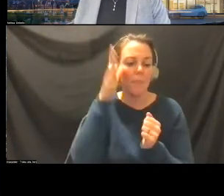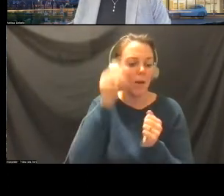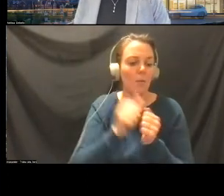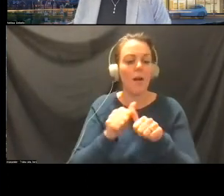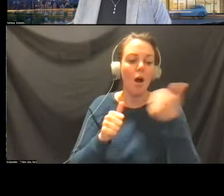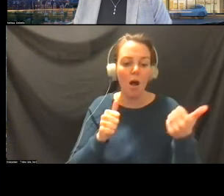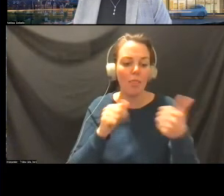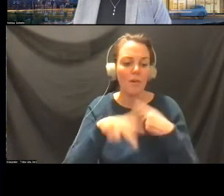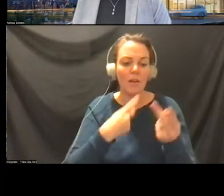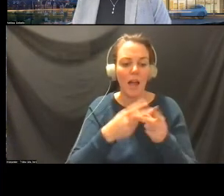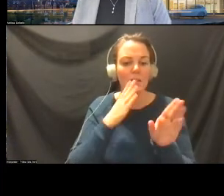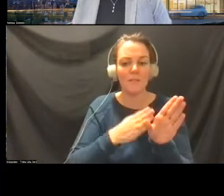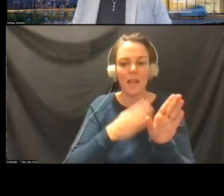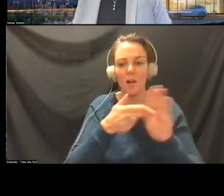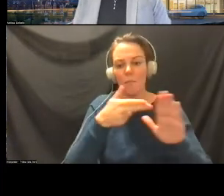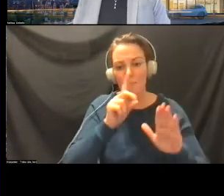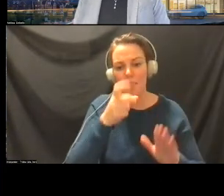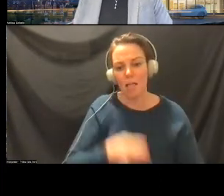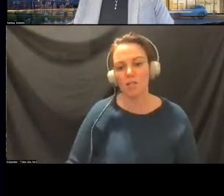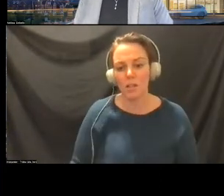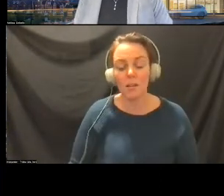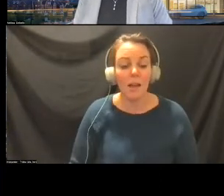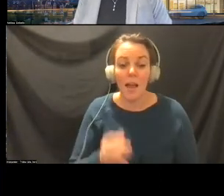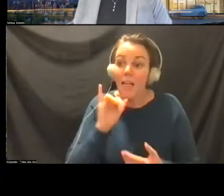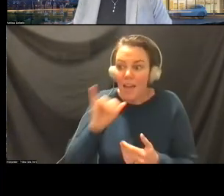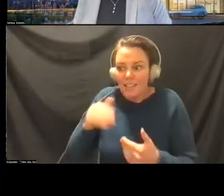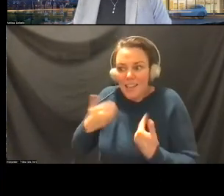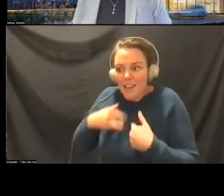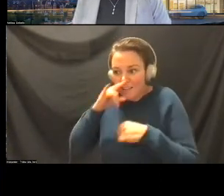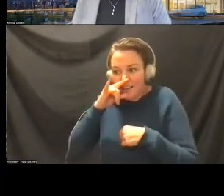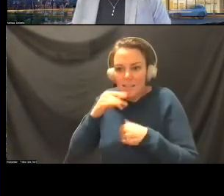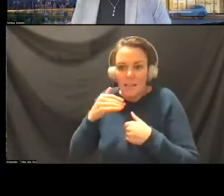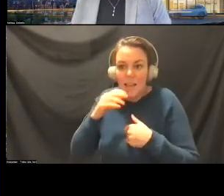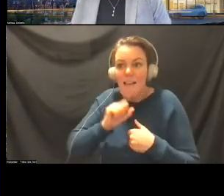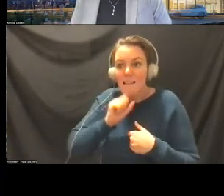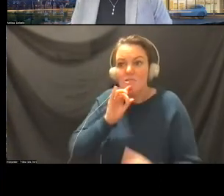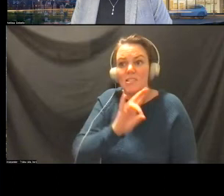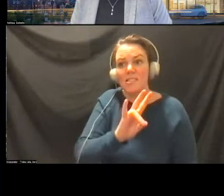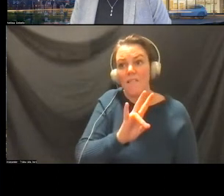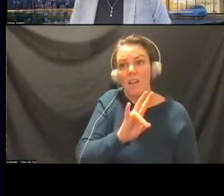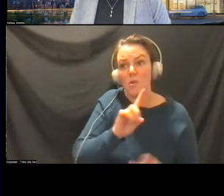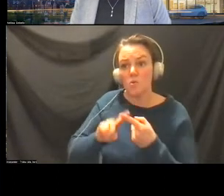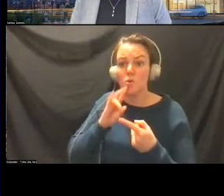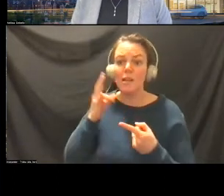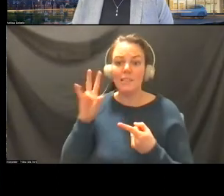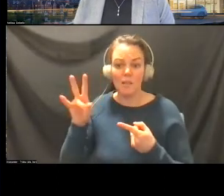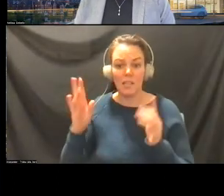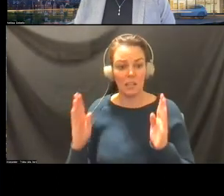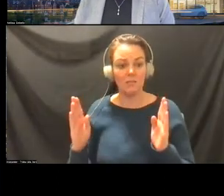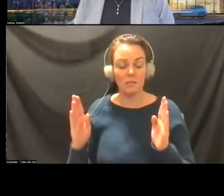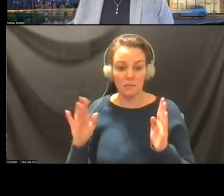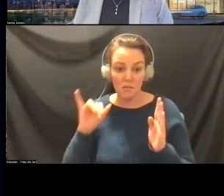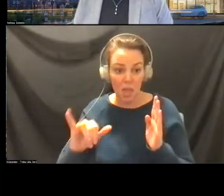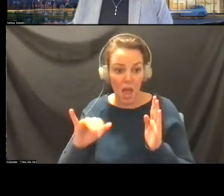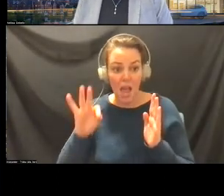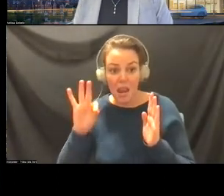of psychopathology. And these are, again, young kids ages 7 to 17. So the risk is high